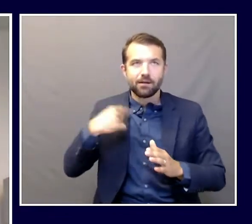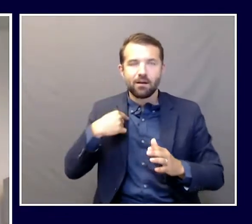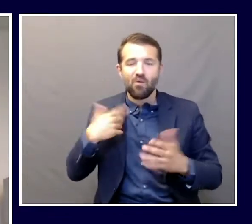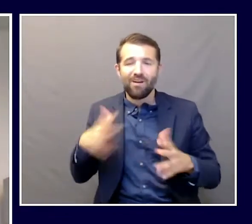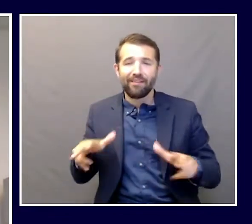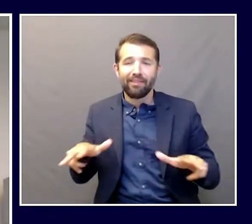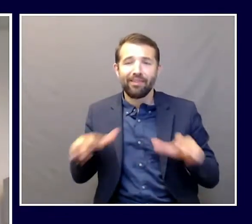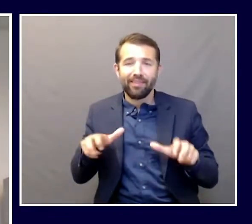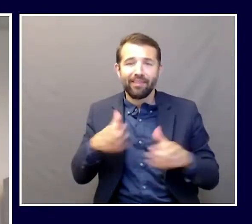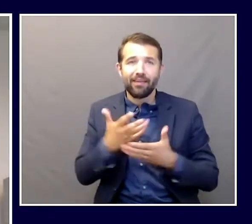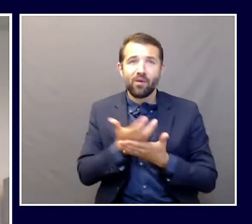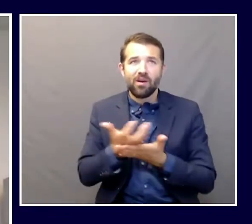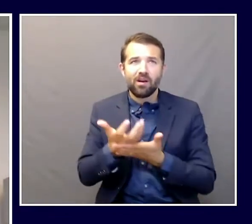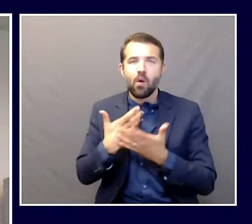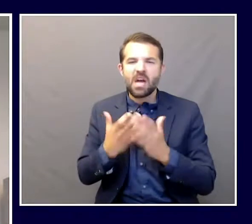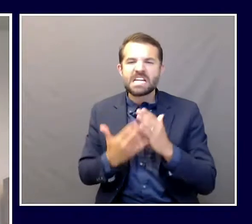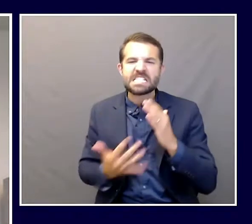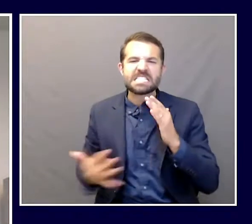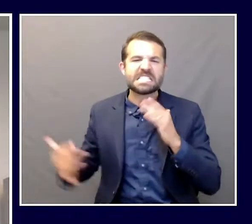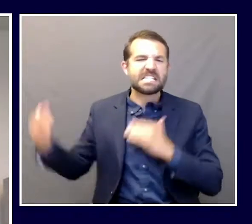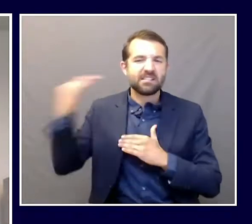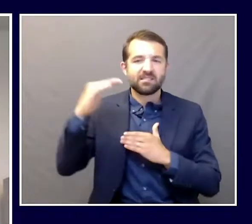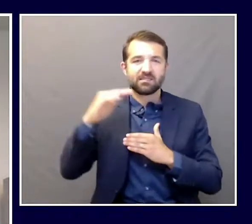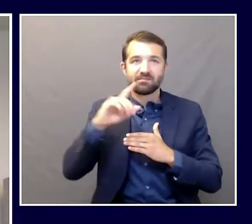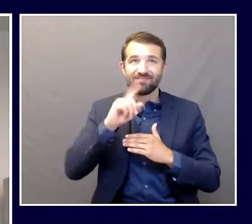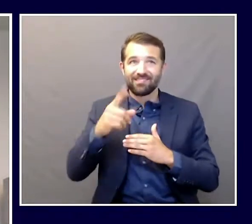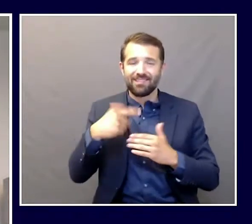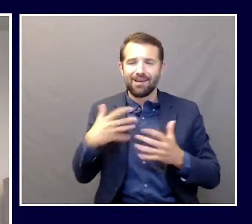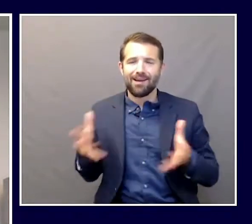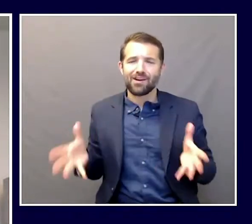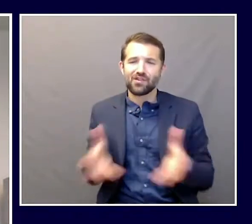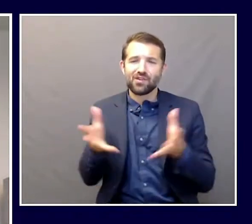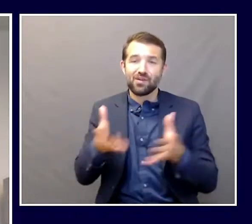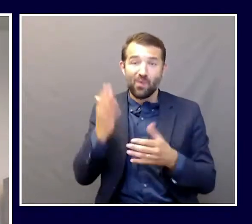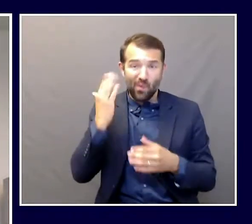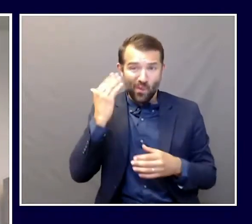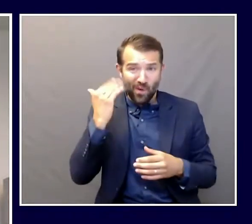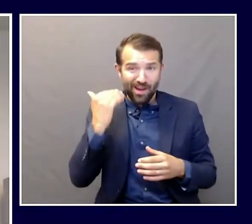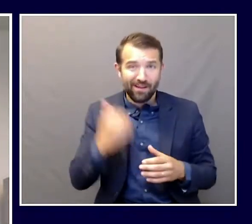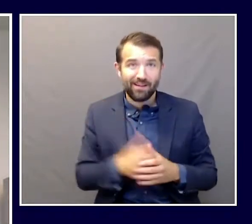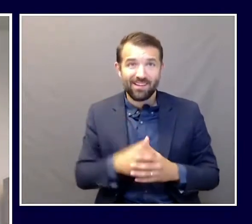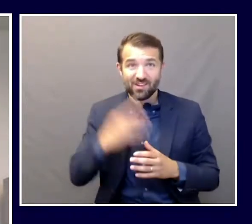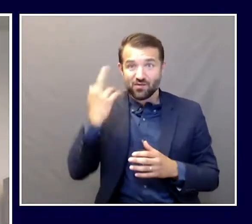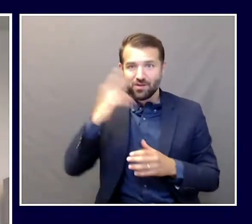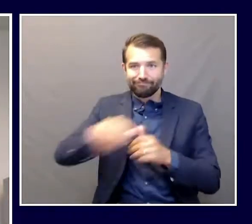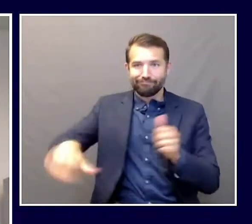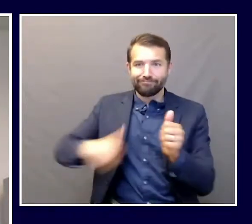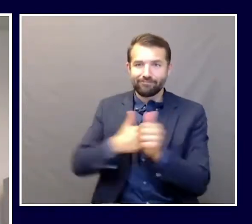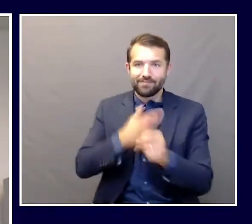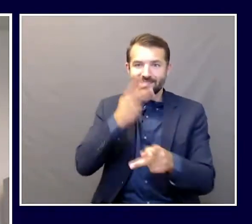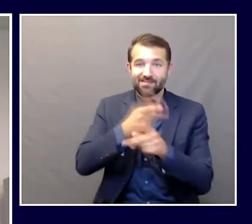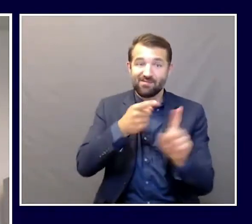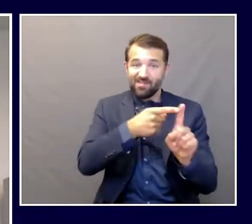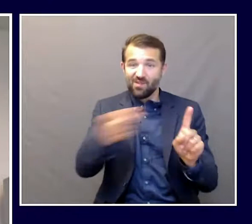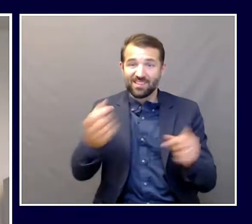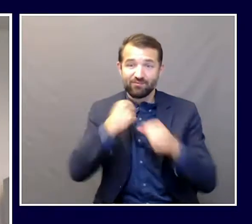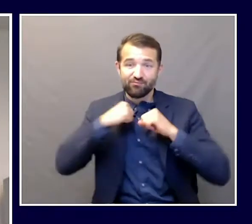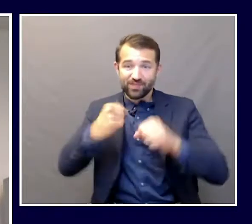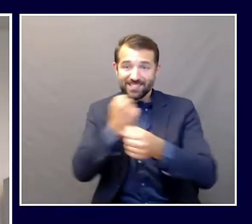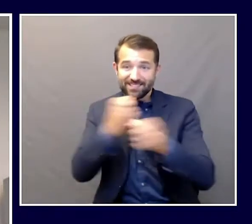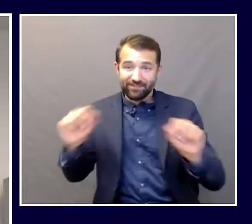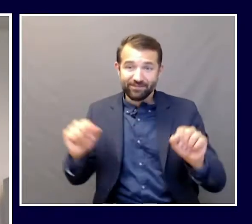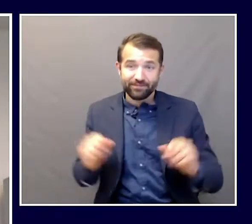pandemic. So I'm going to push and push and push. At 68, let's just call it 70%. That is